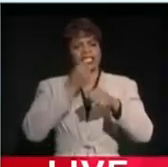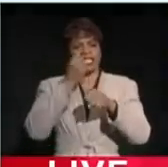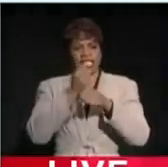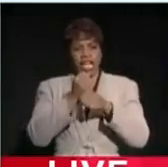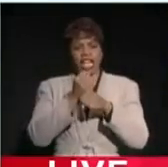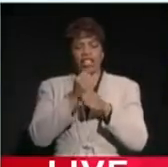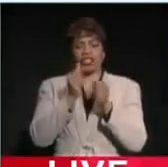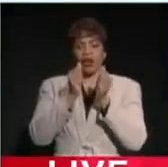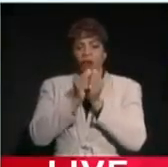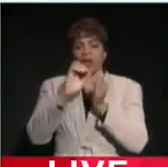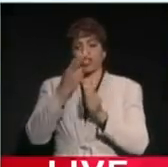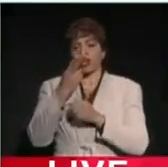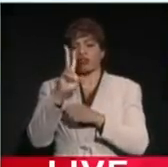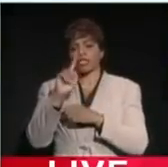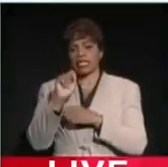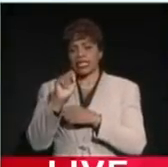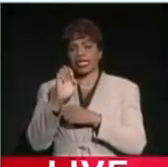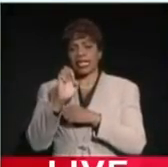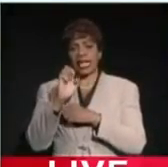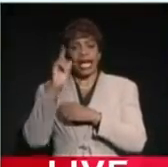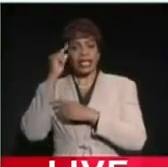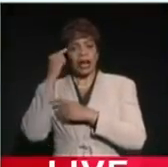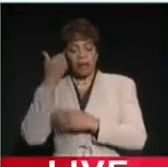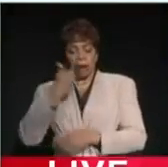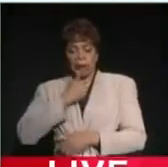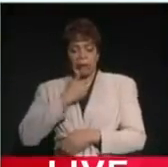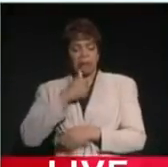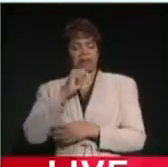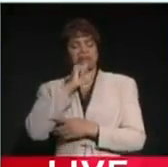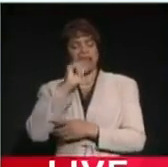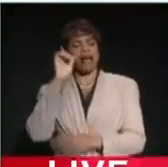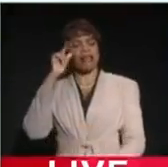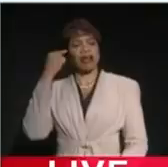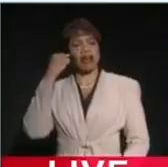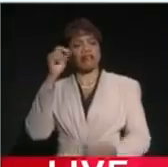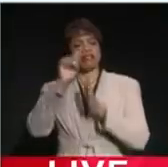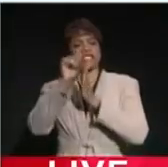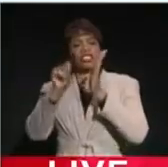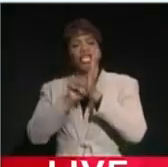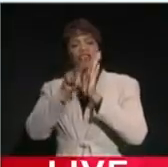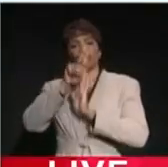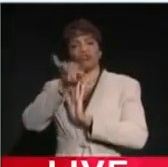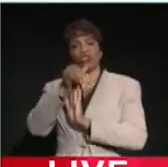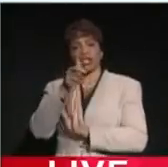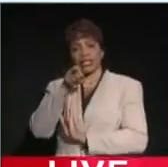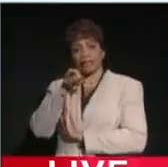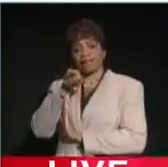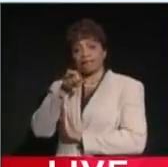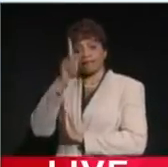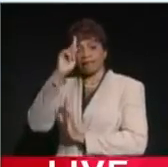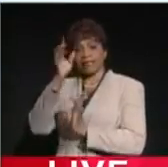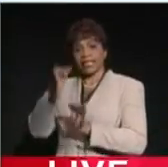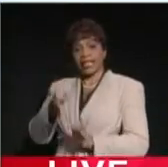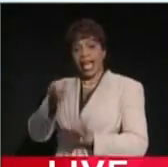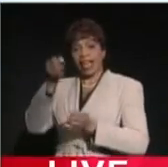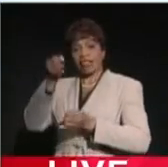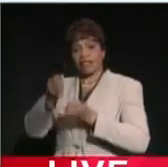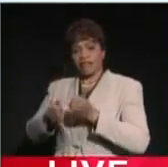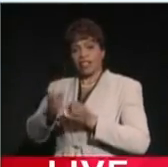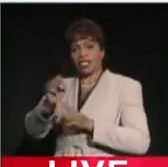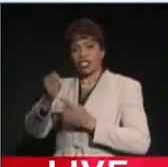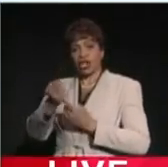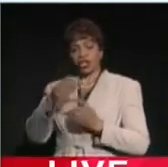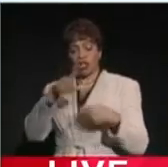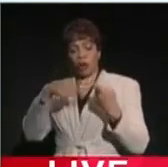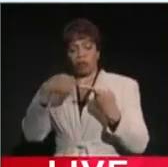Christie's lieutenant governor. I haven't been the governor of the state of New Jersey. He was the one who made the final calls. When I had a complaint